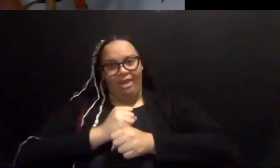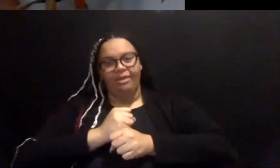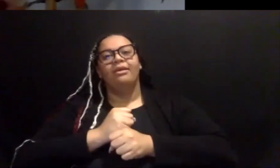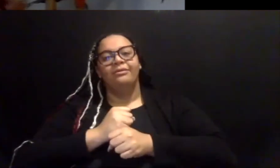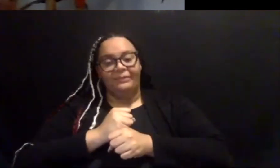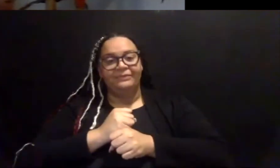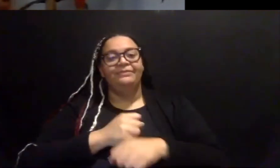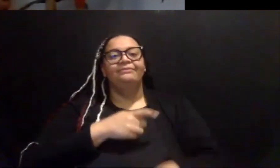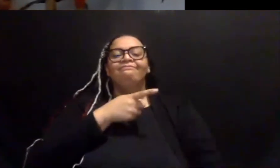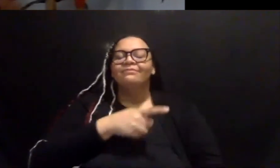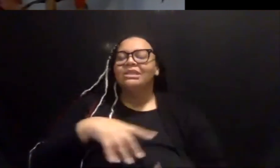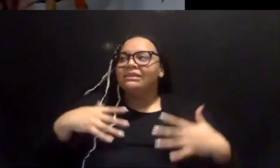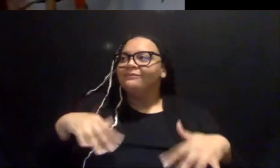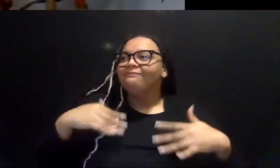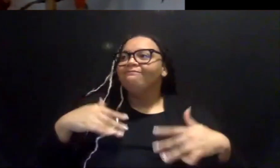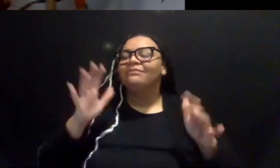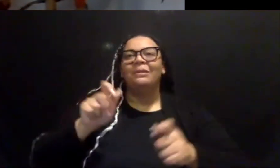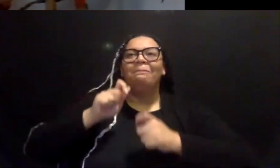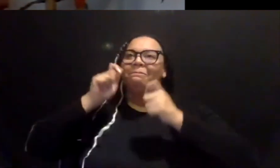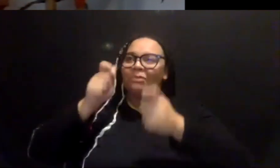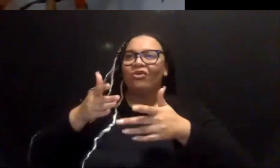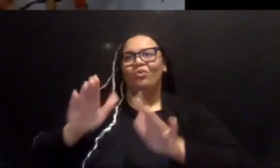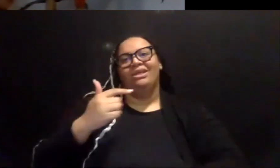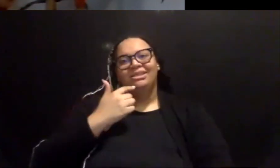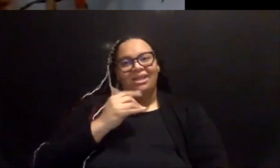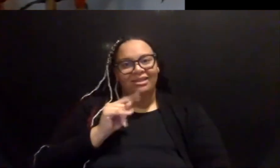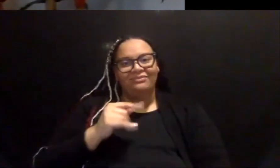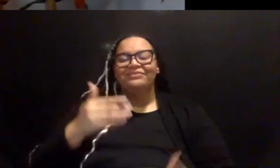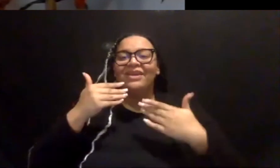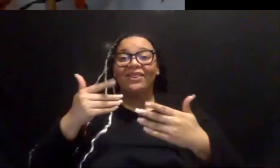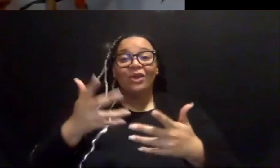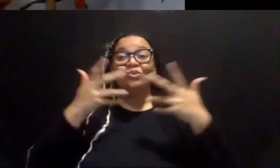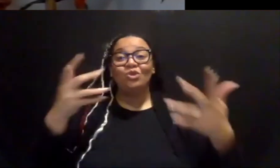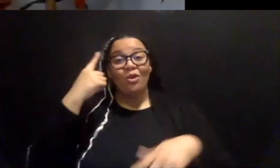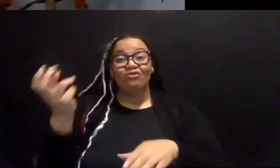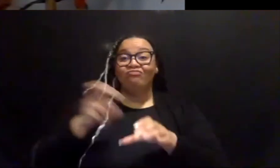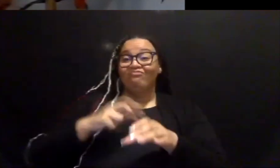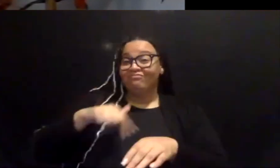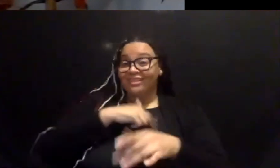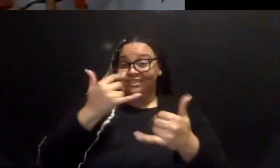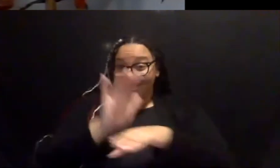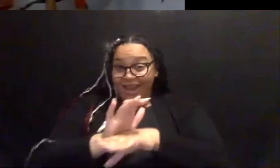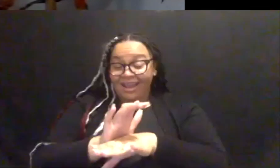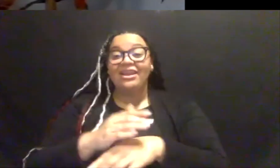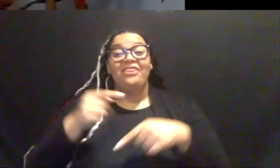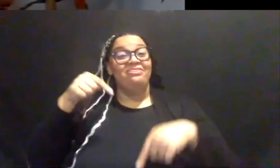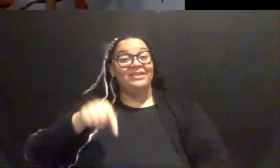Wow, that was very well said. Thank you so much, everyone, for joining us tonight. This was Endemic